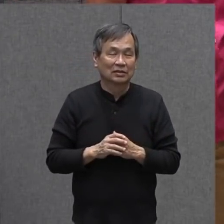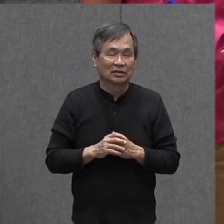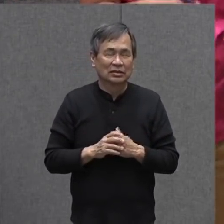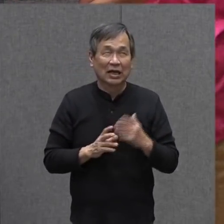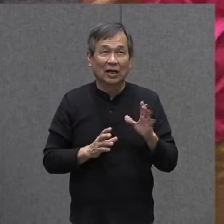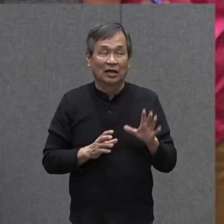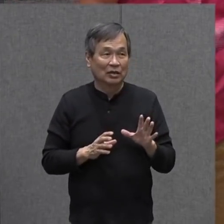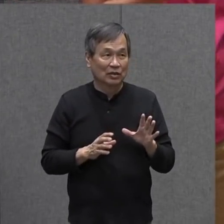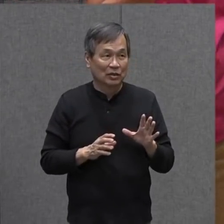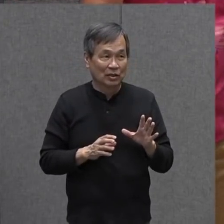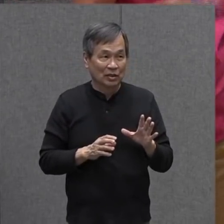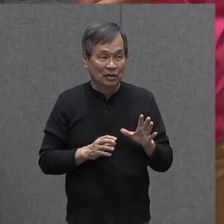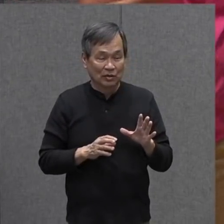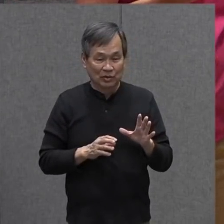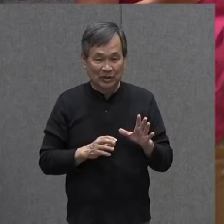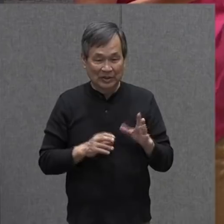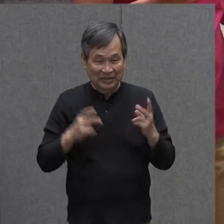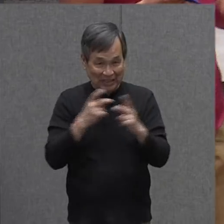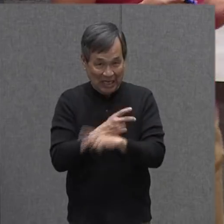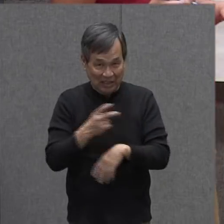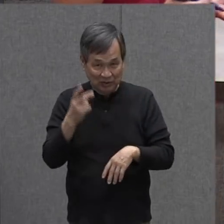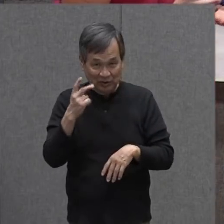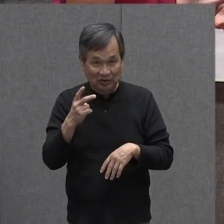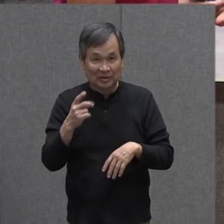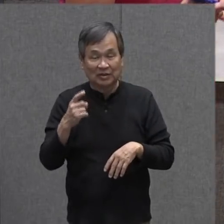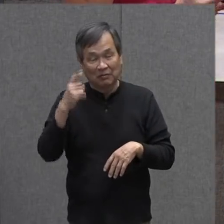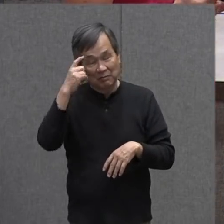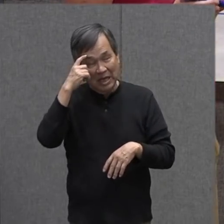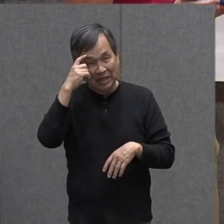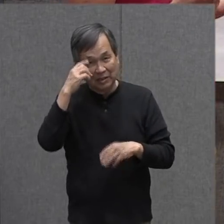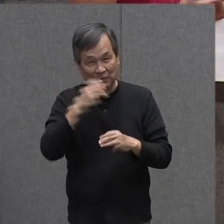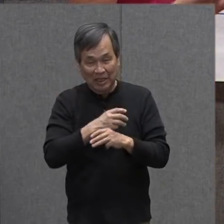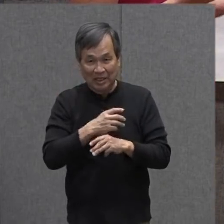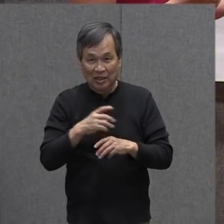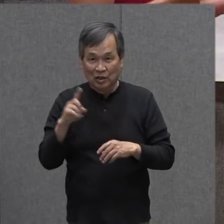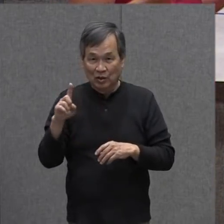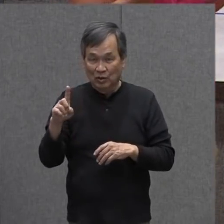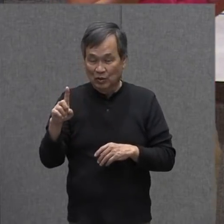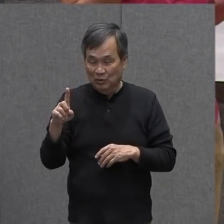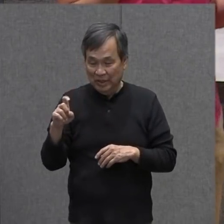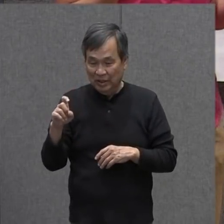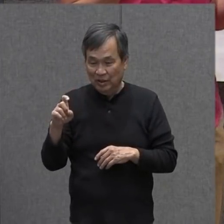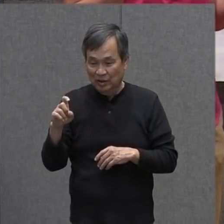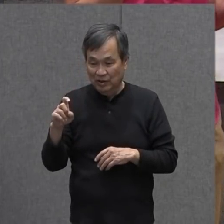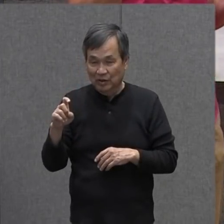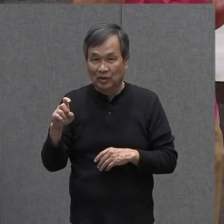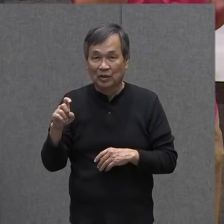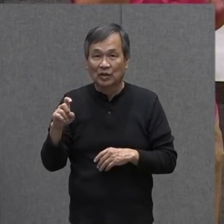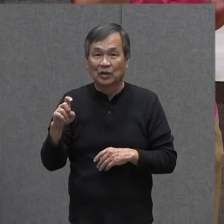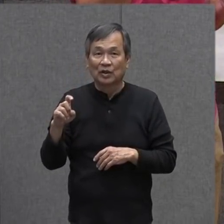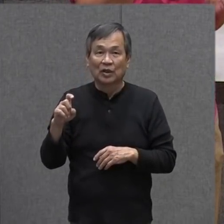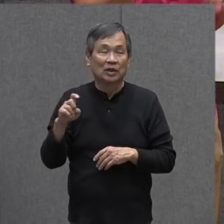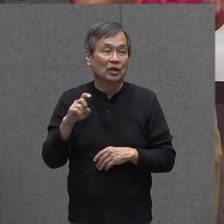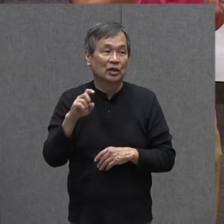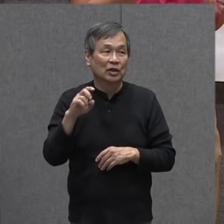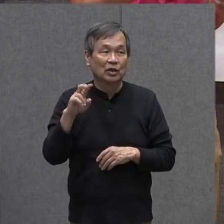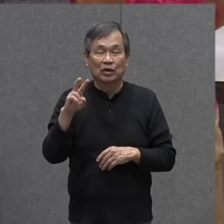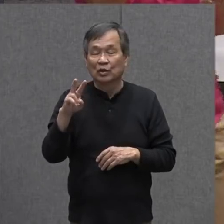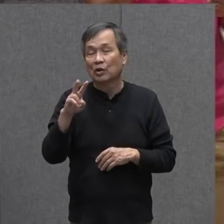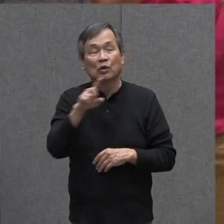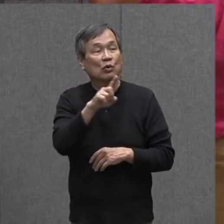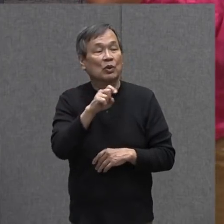seeds and plant it. And then I will figure out what to eat for that year. Well, we